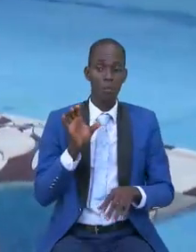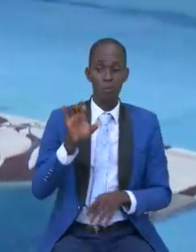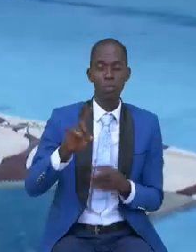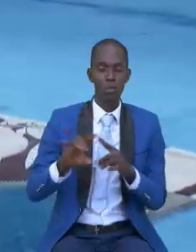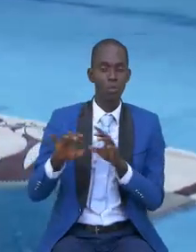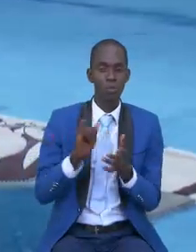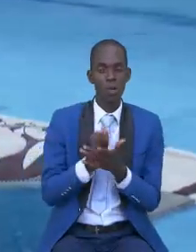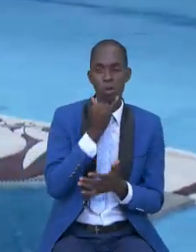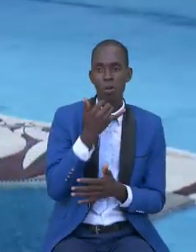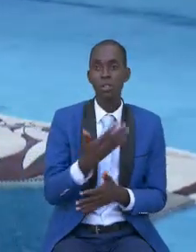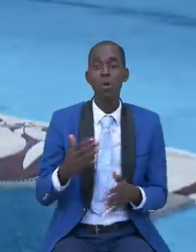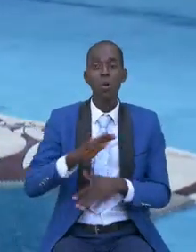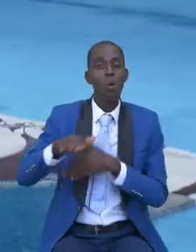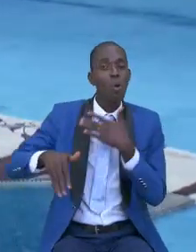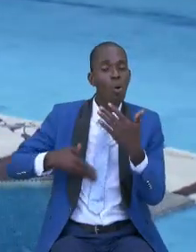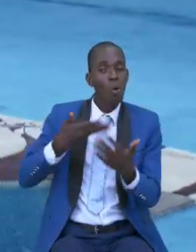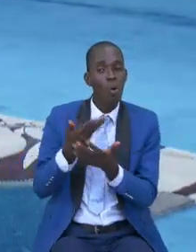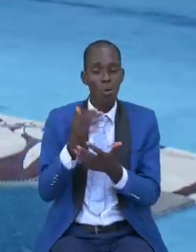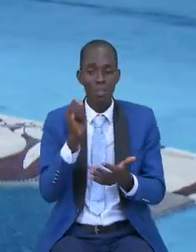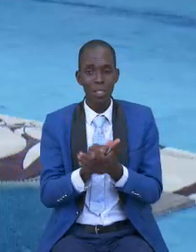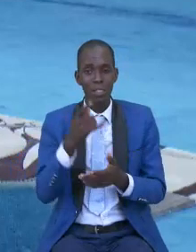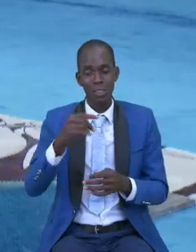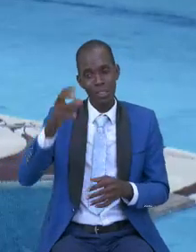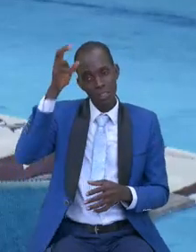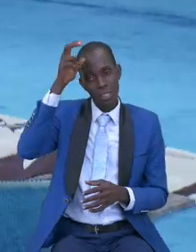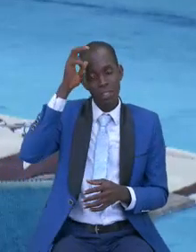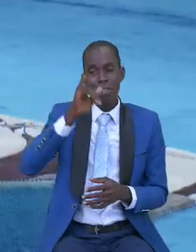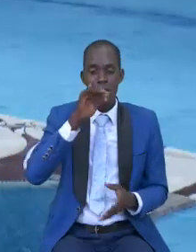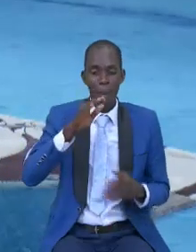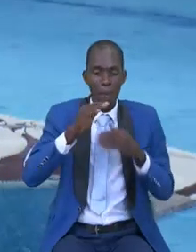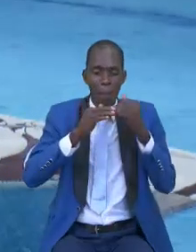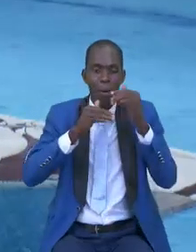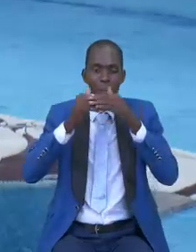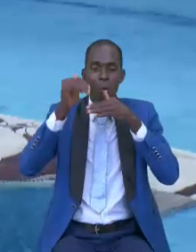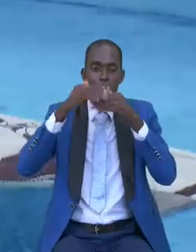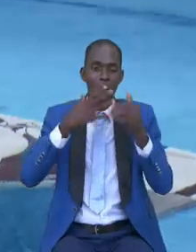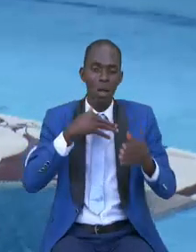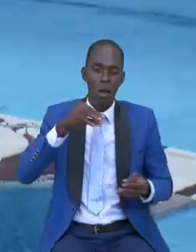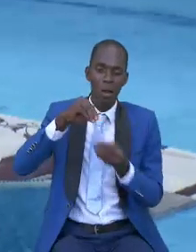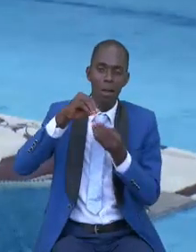that. All that the devil is building in your life and piling on and piling up, Christ has